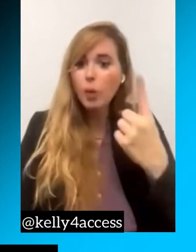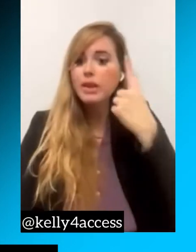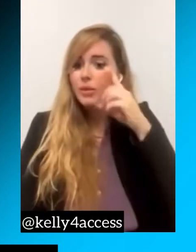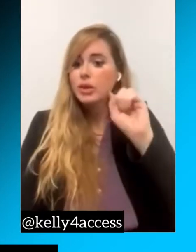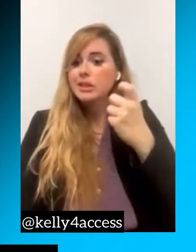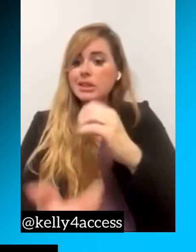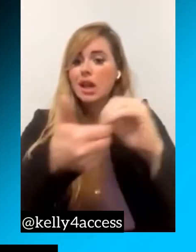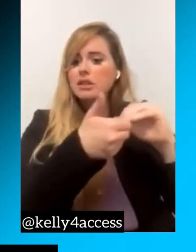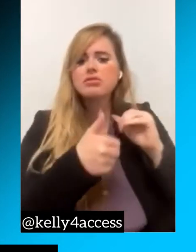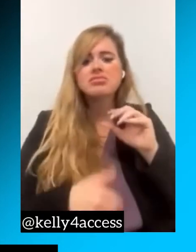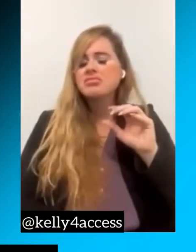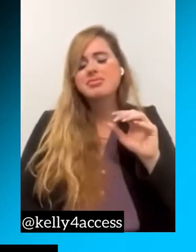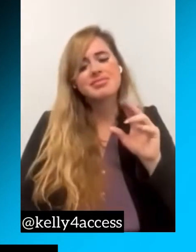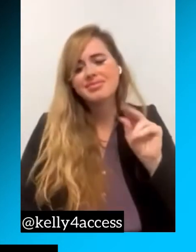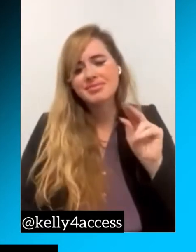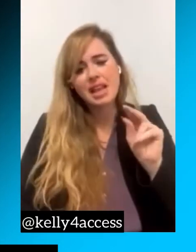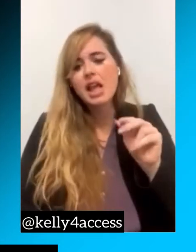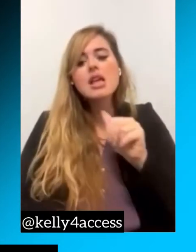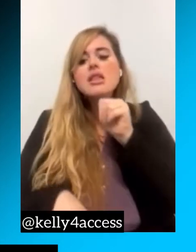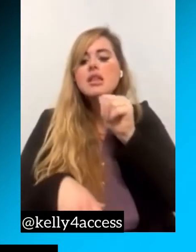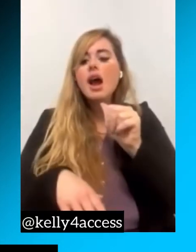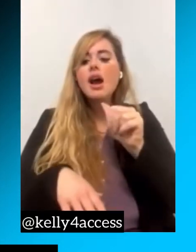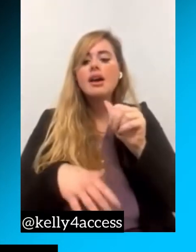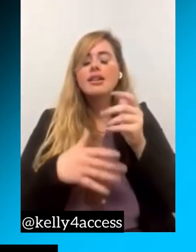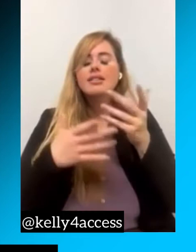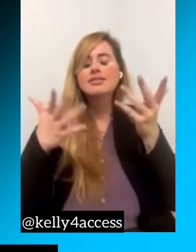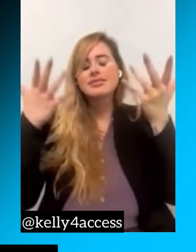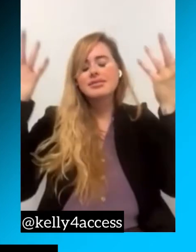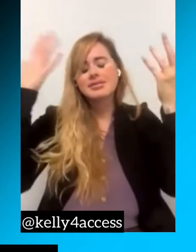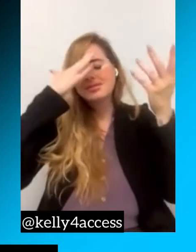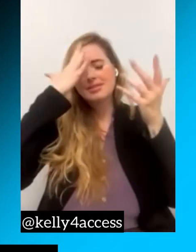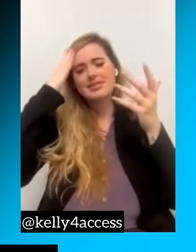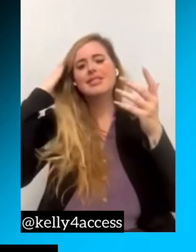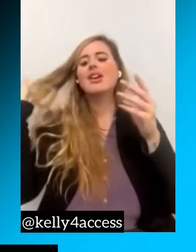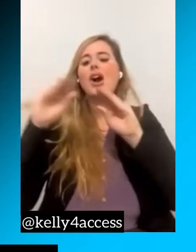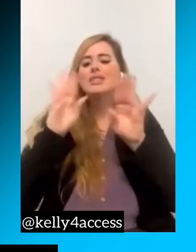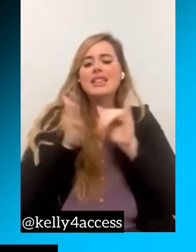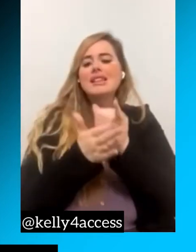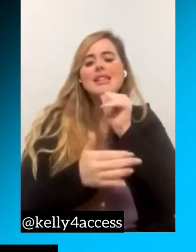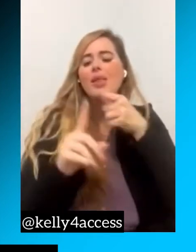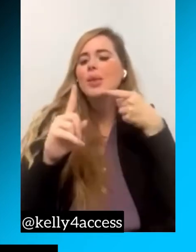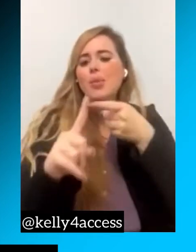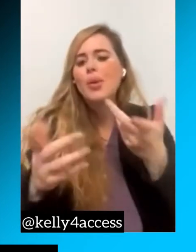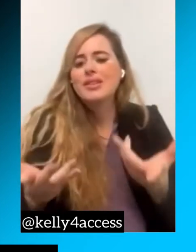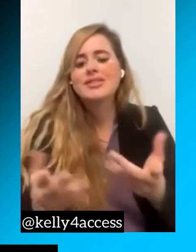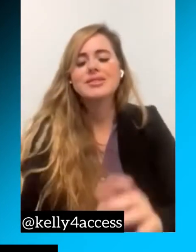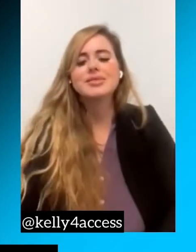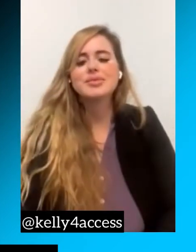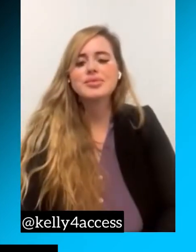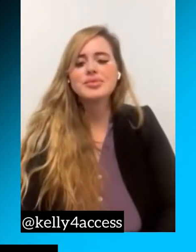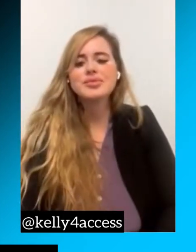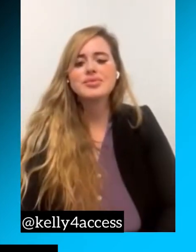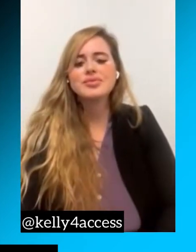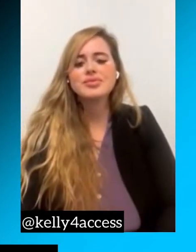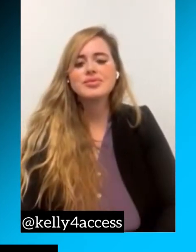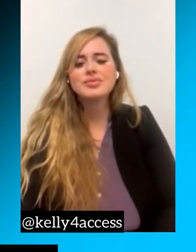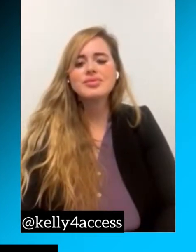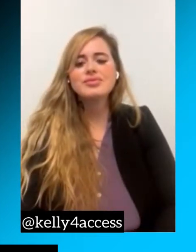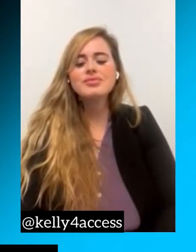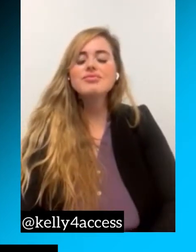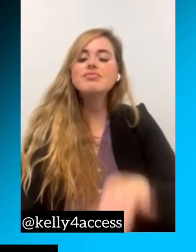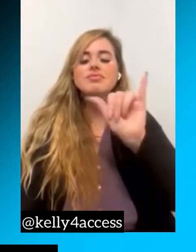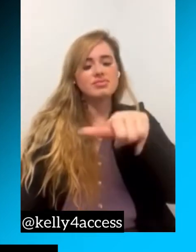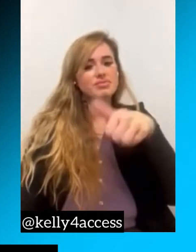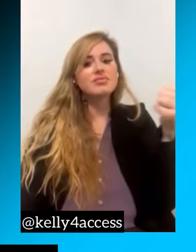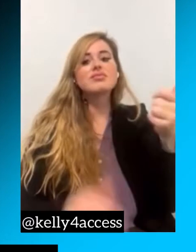doesn't, obviously, if I forgot. But yeah, that is another big